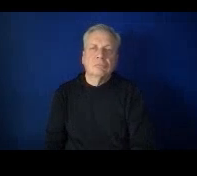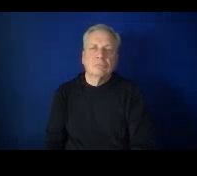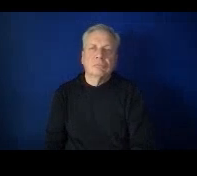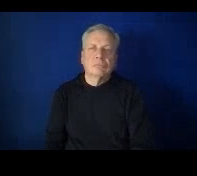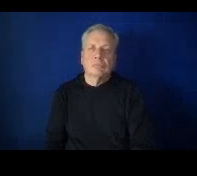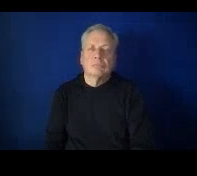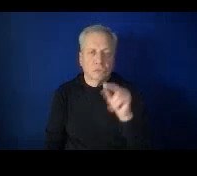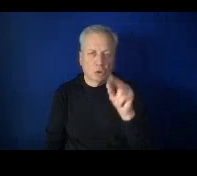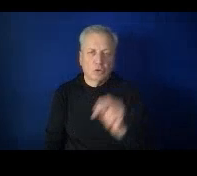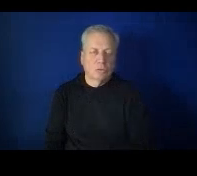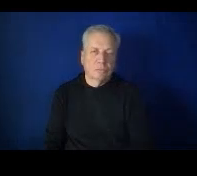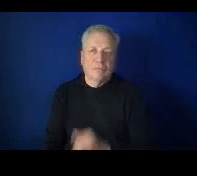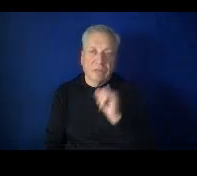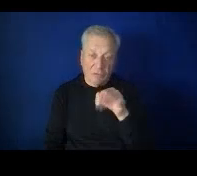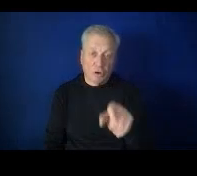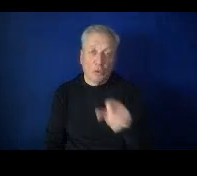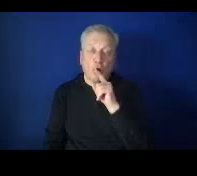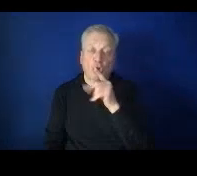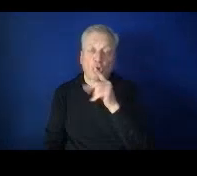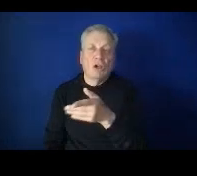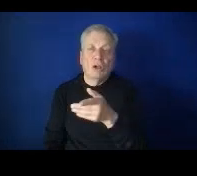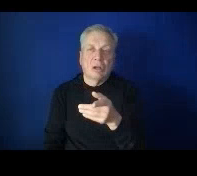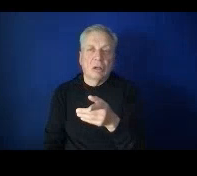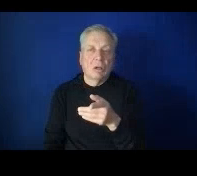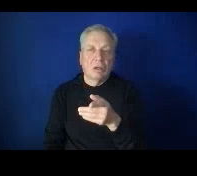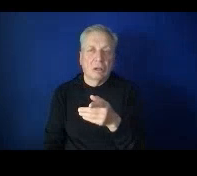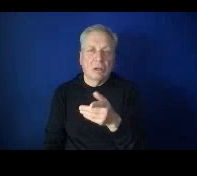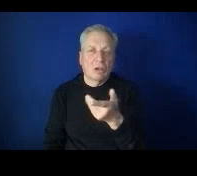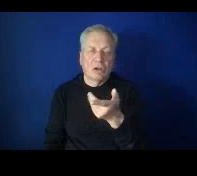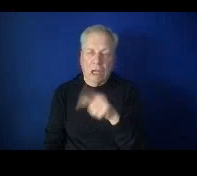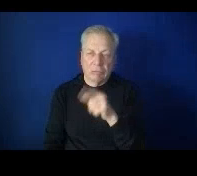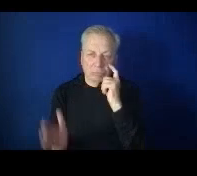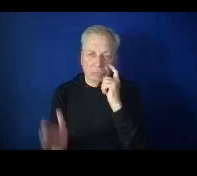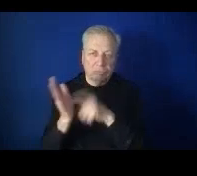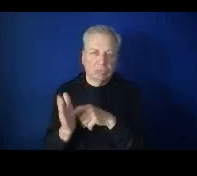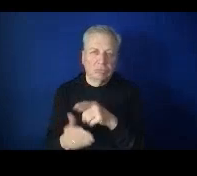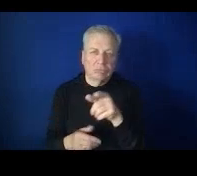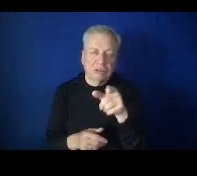No, if you were there, you couldn't notice anything by your eye.